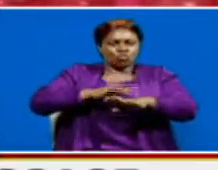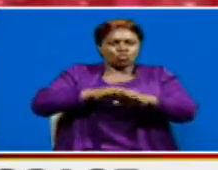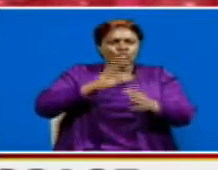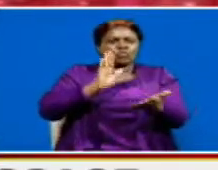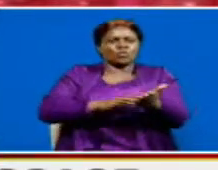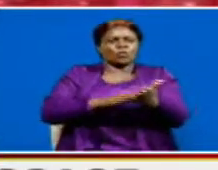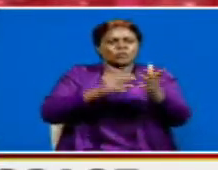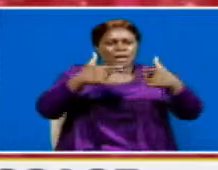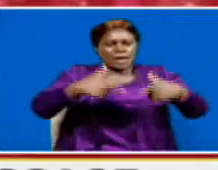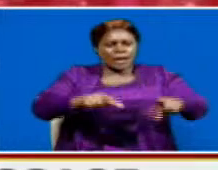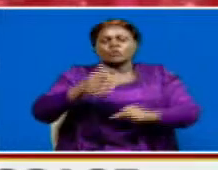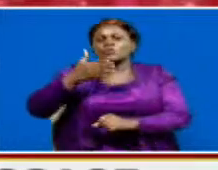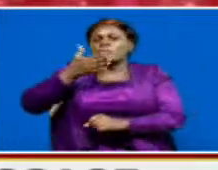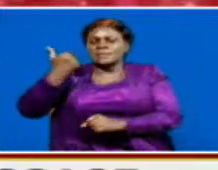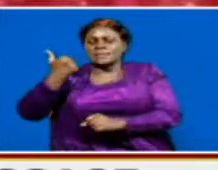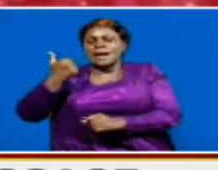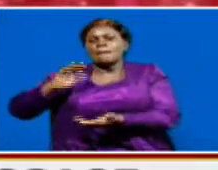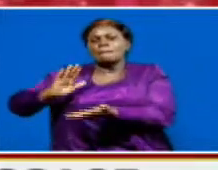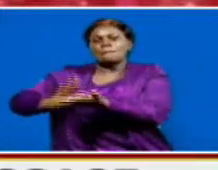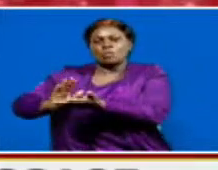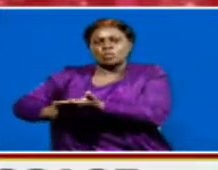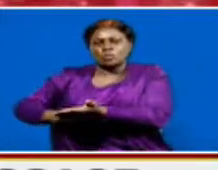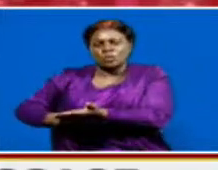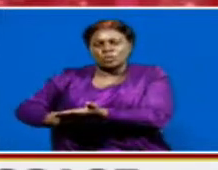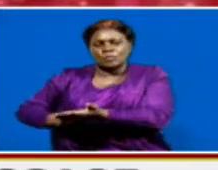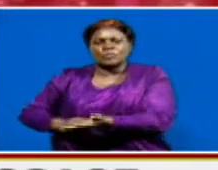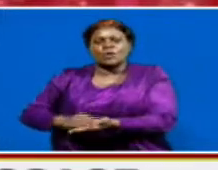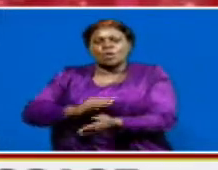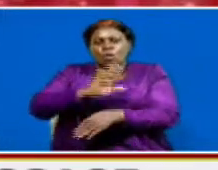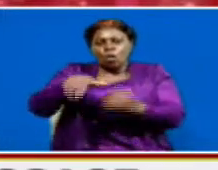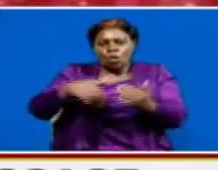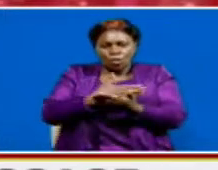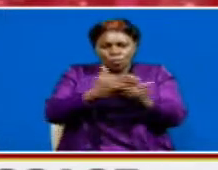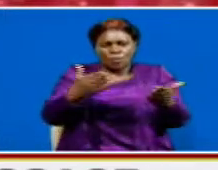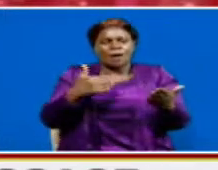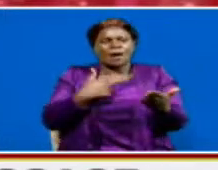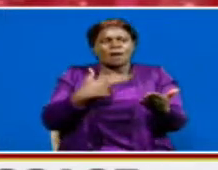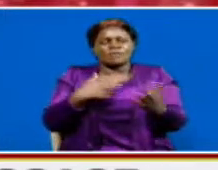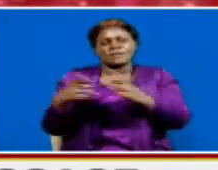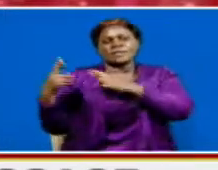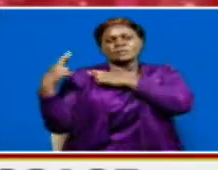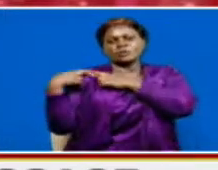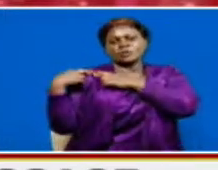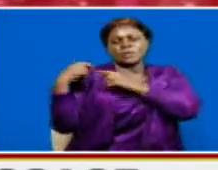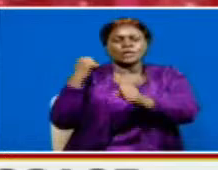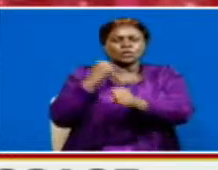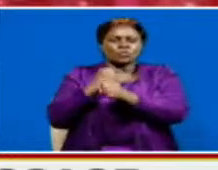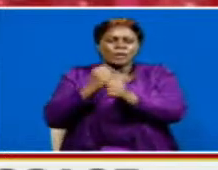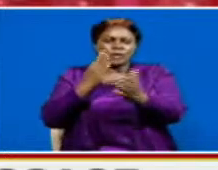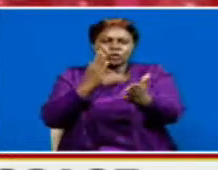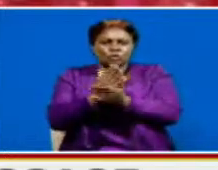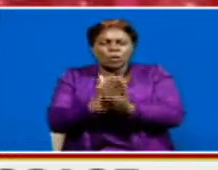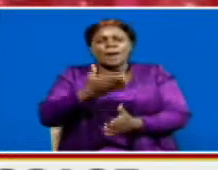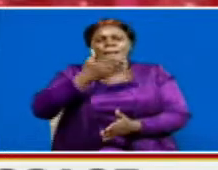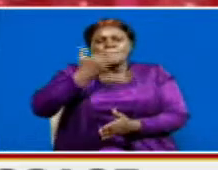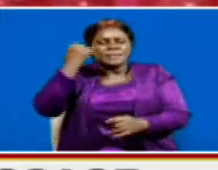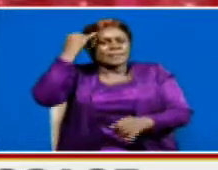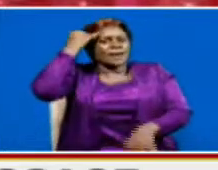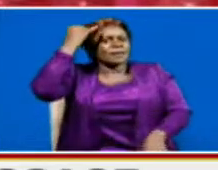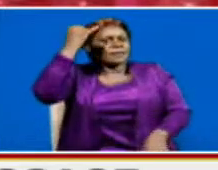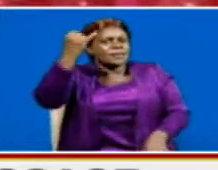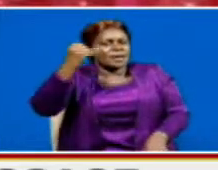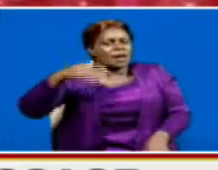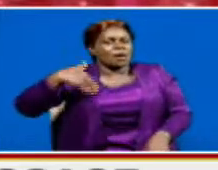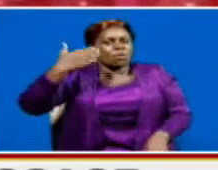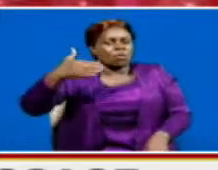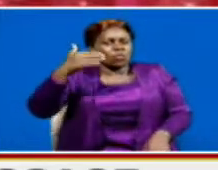gives way to a better one. We all have a duty to make sure that the best ideas